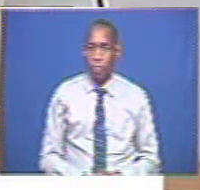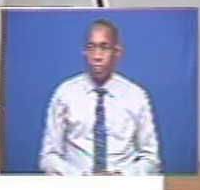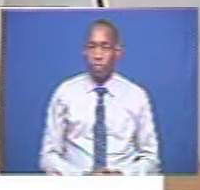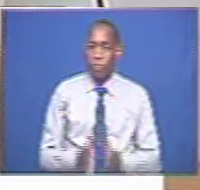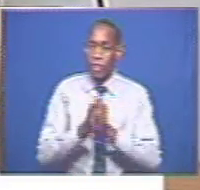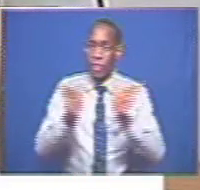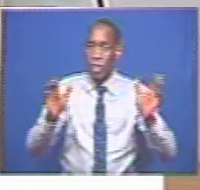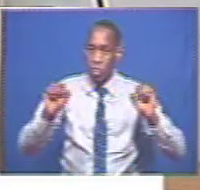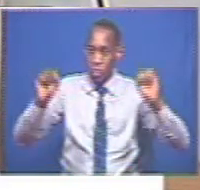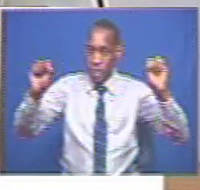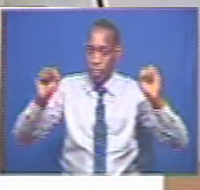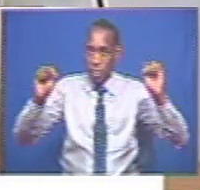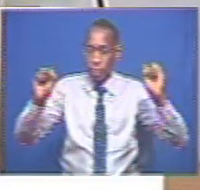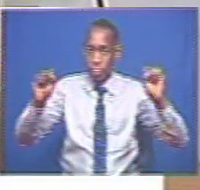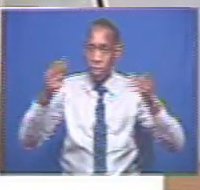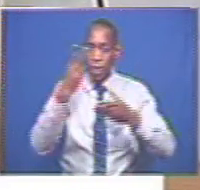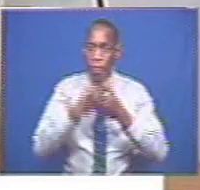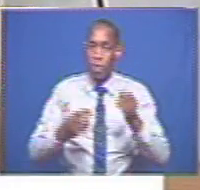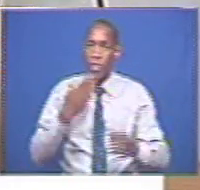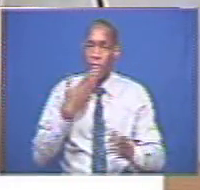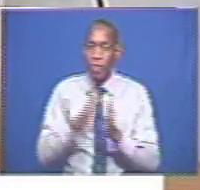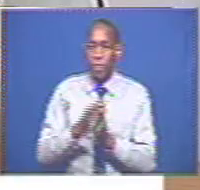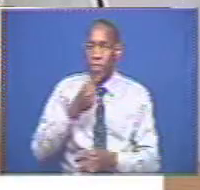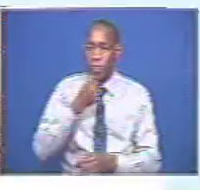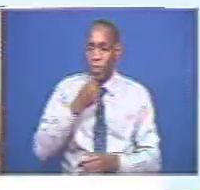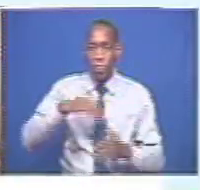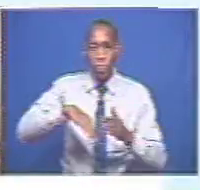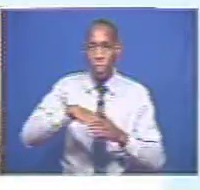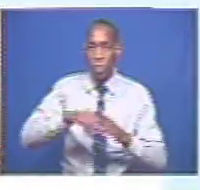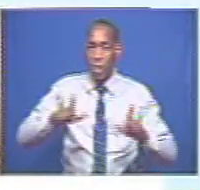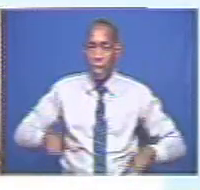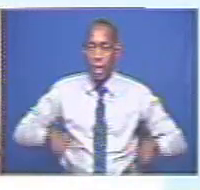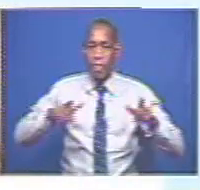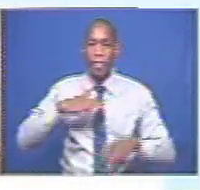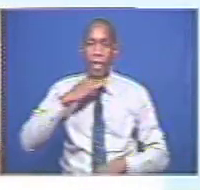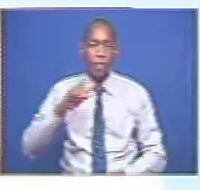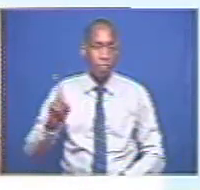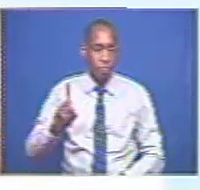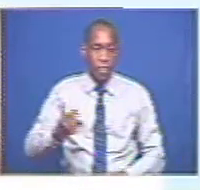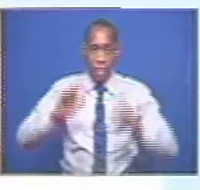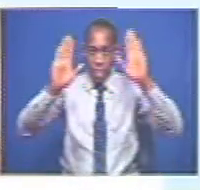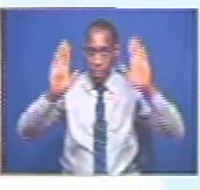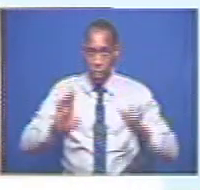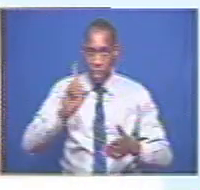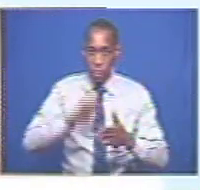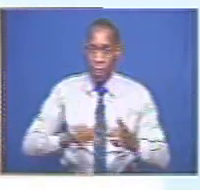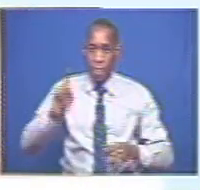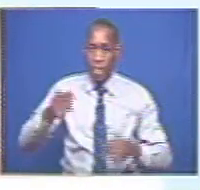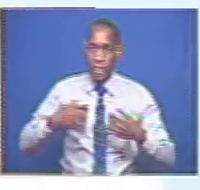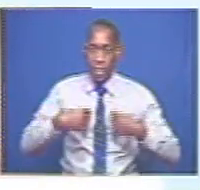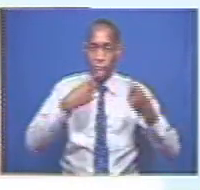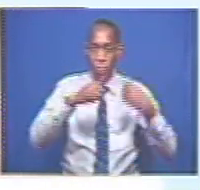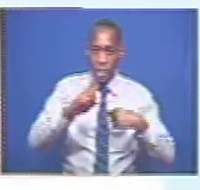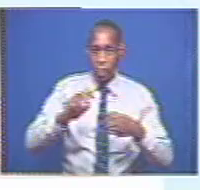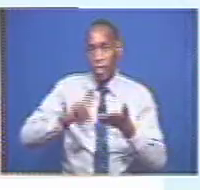general, FC Leopards and Gor Mahia fans, football is not a matter of life and death. After at the end of the day, we must have a winner, we must have a loser, or